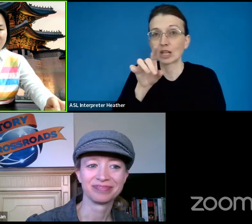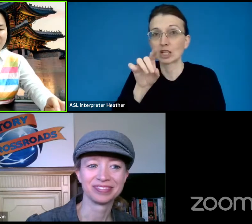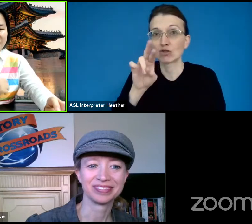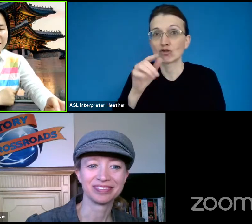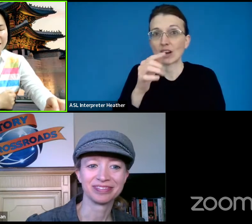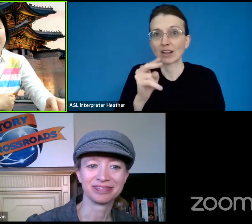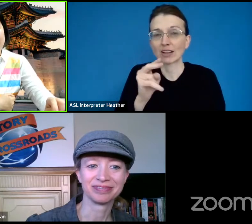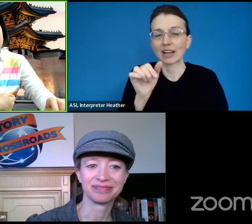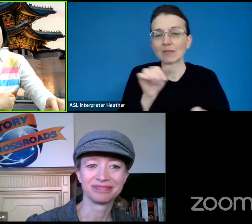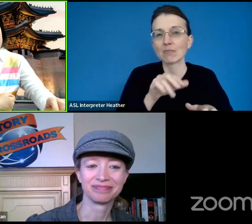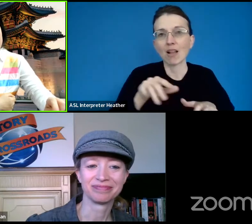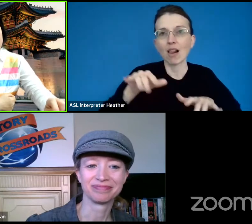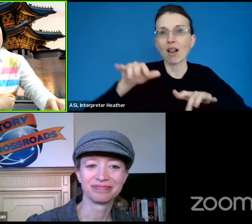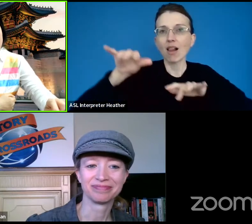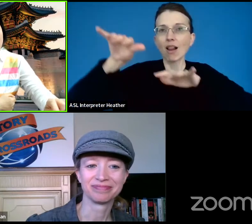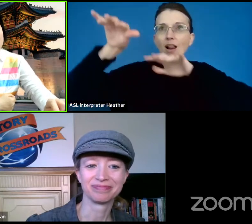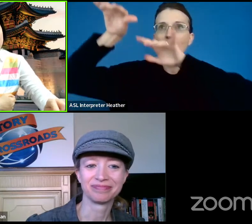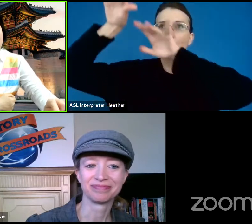the sky.